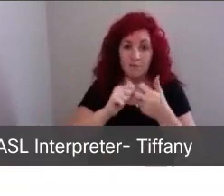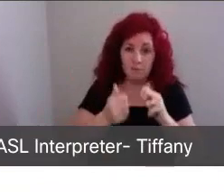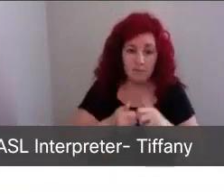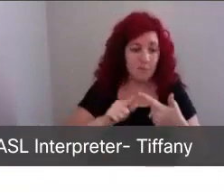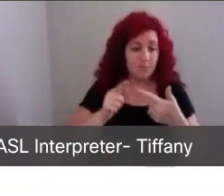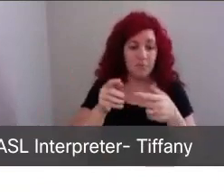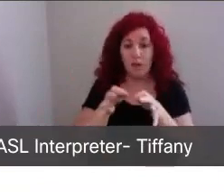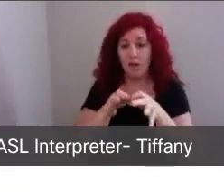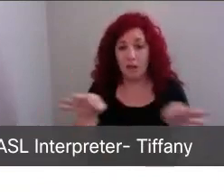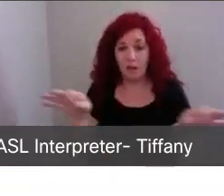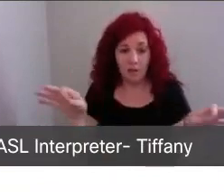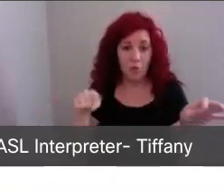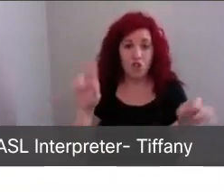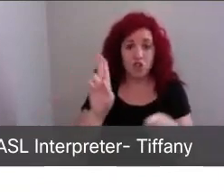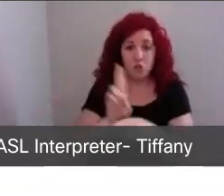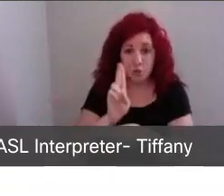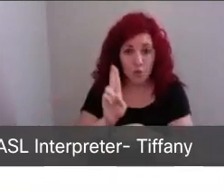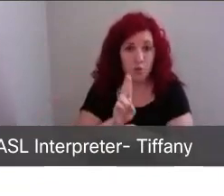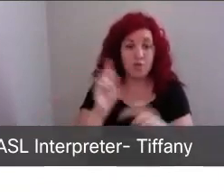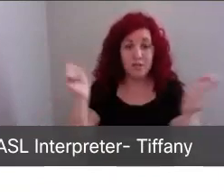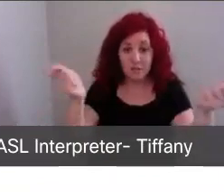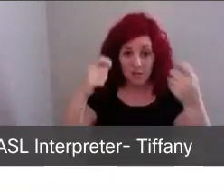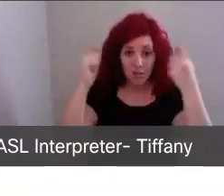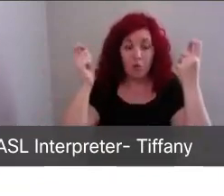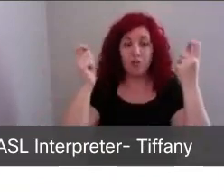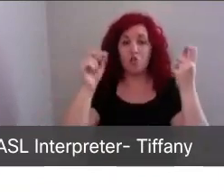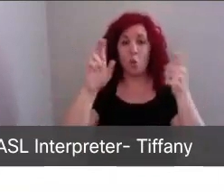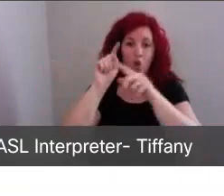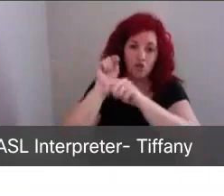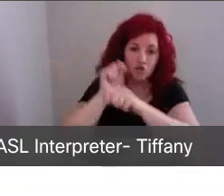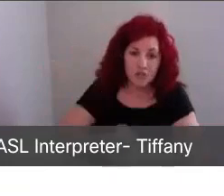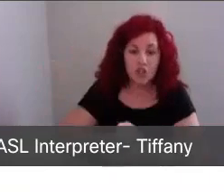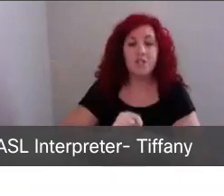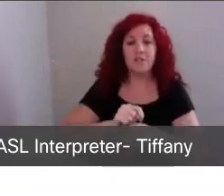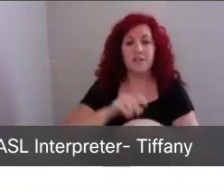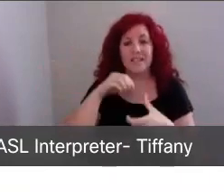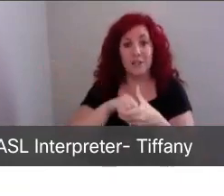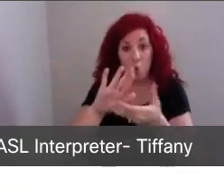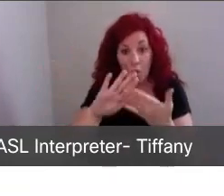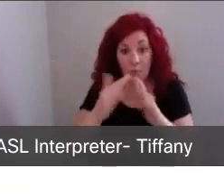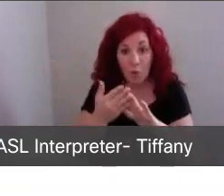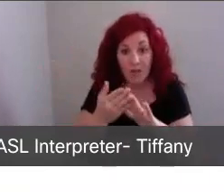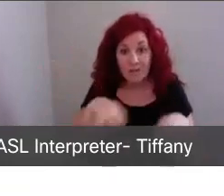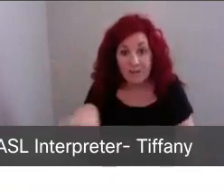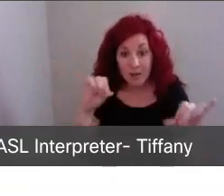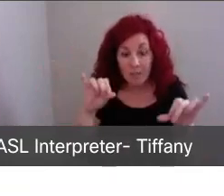languages spoken, celebrations or traditions within your community, or